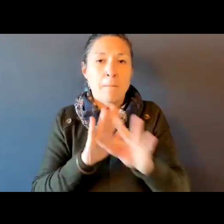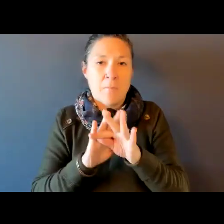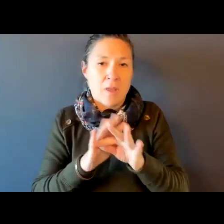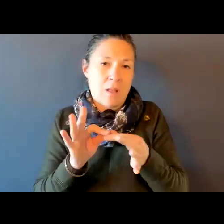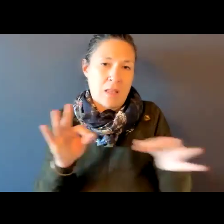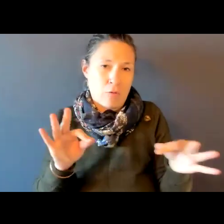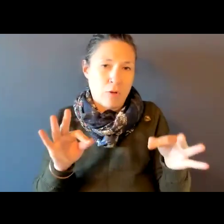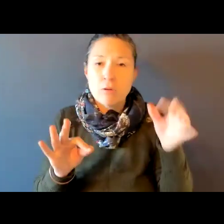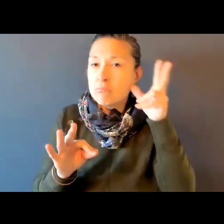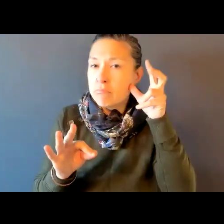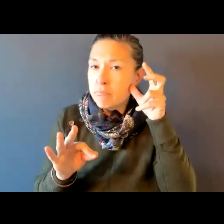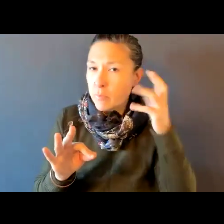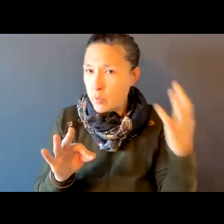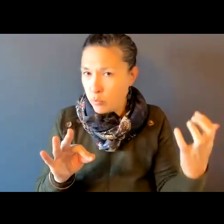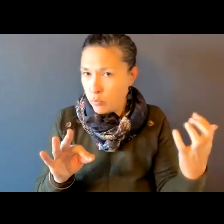language.